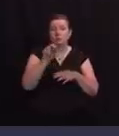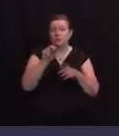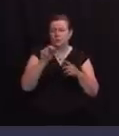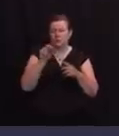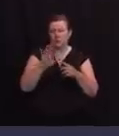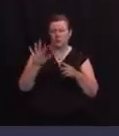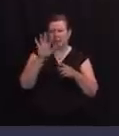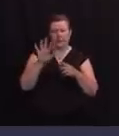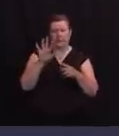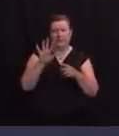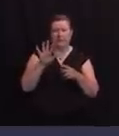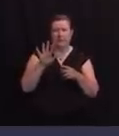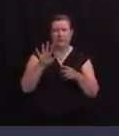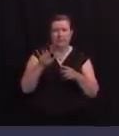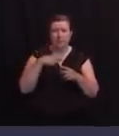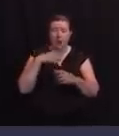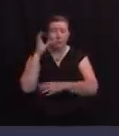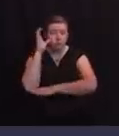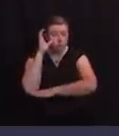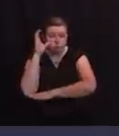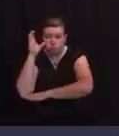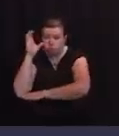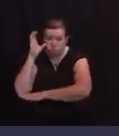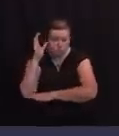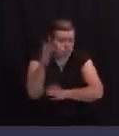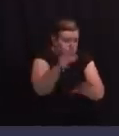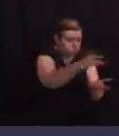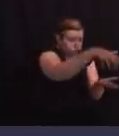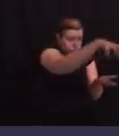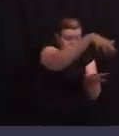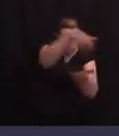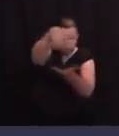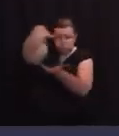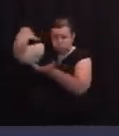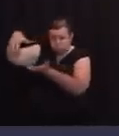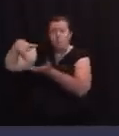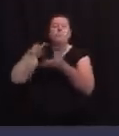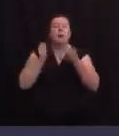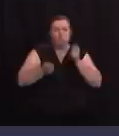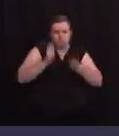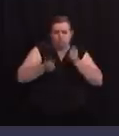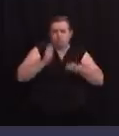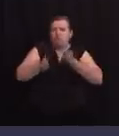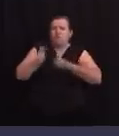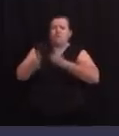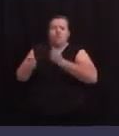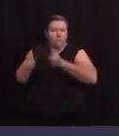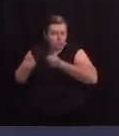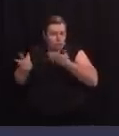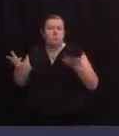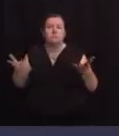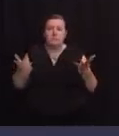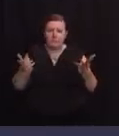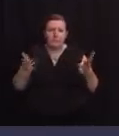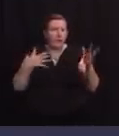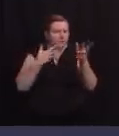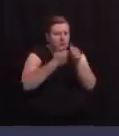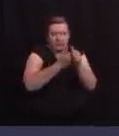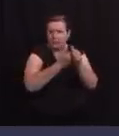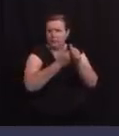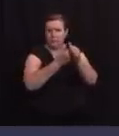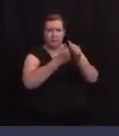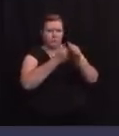Regular revenue updates, particularly as of late when the revenues began to spike meaningfully higher